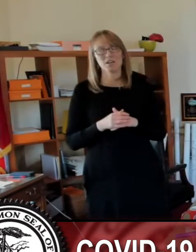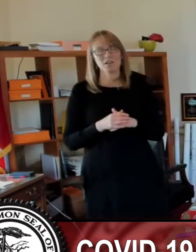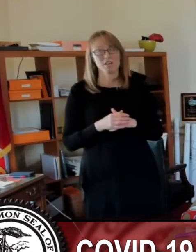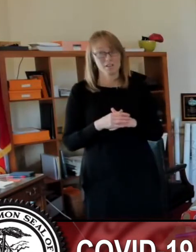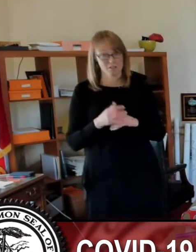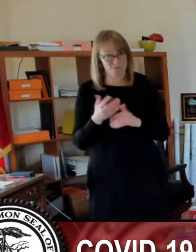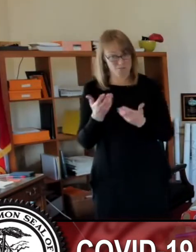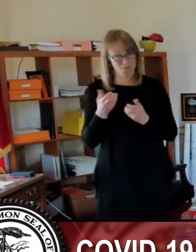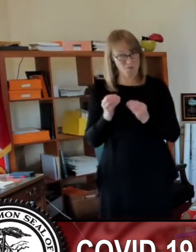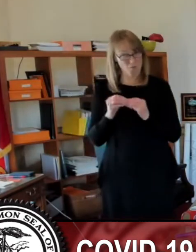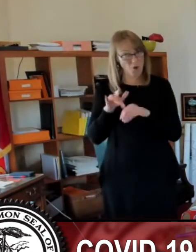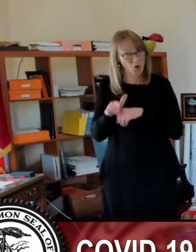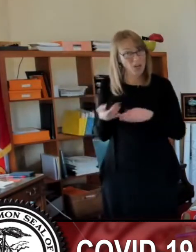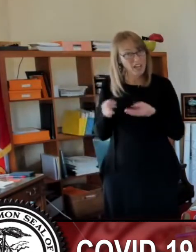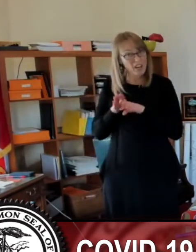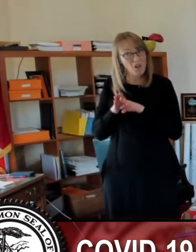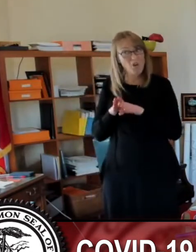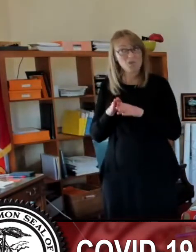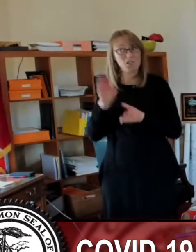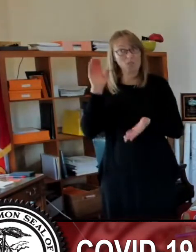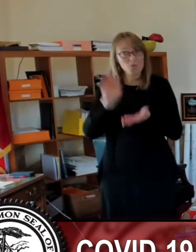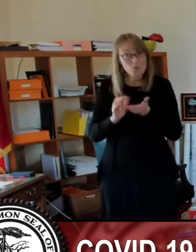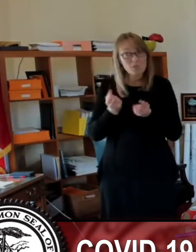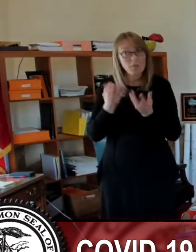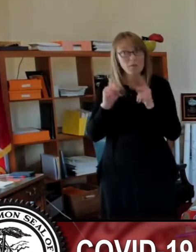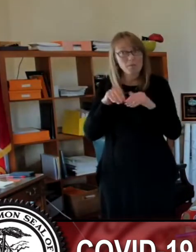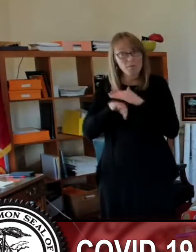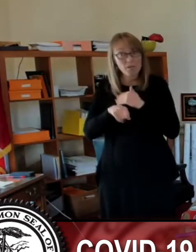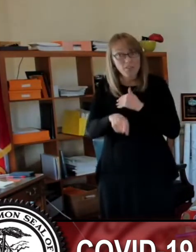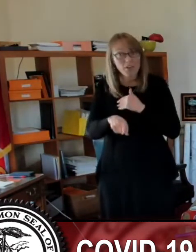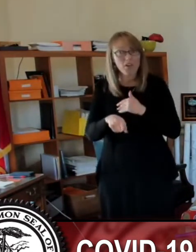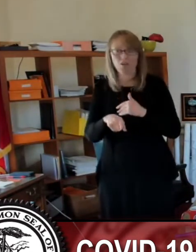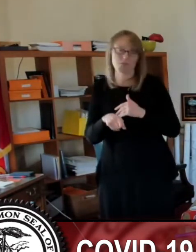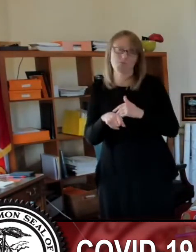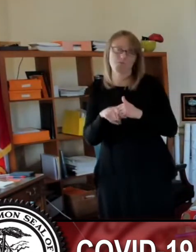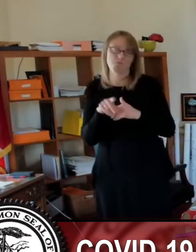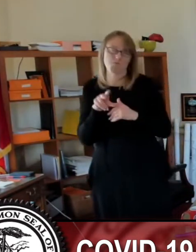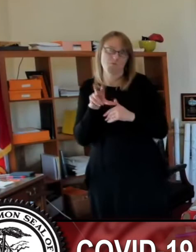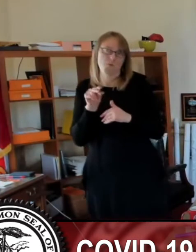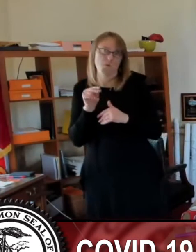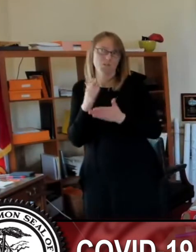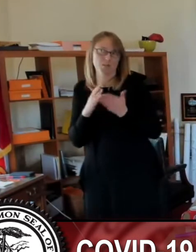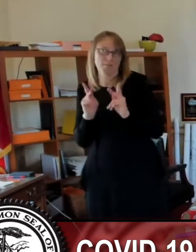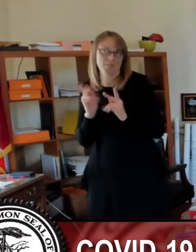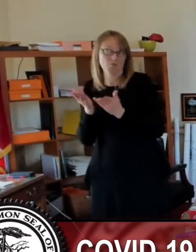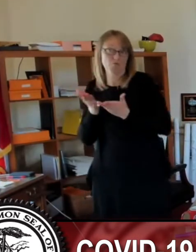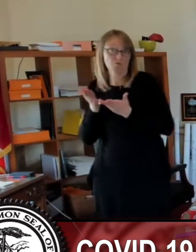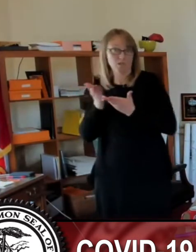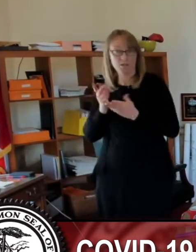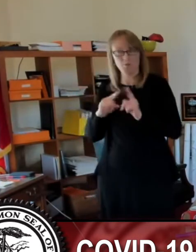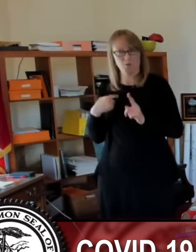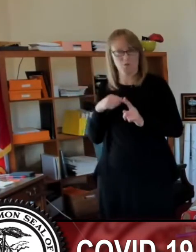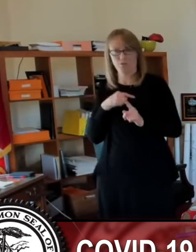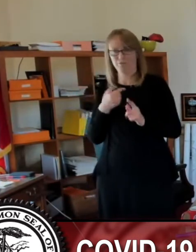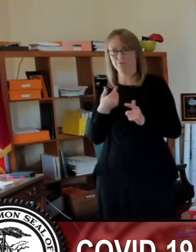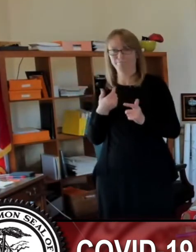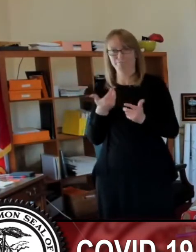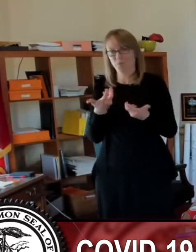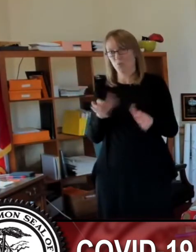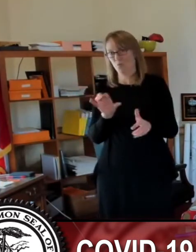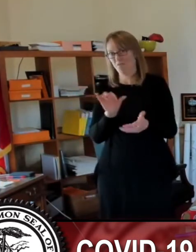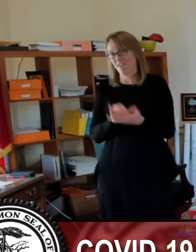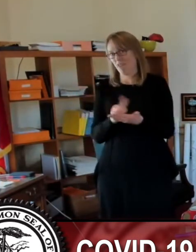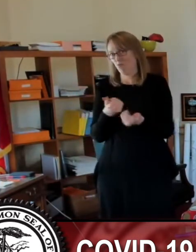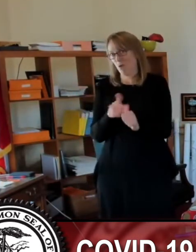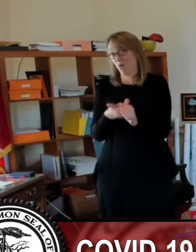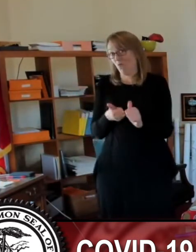way I'll leave it. A few more questions, Mayor. We did get a question about the additional money for small businesses. One, do you